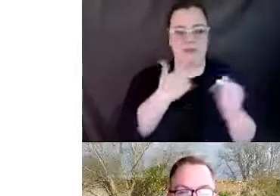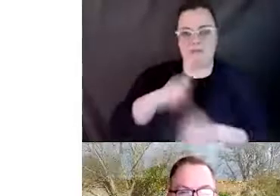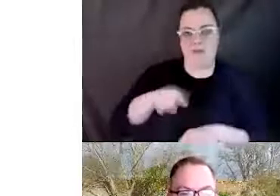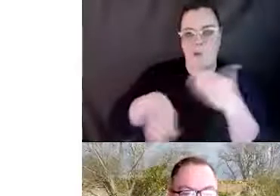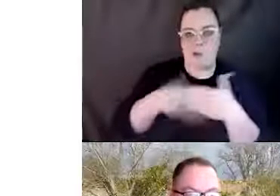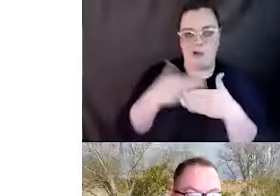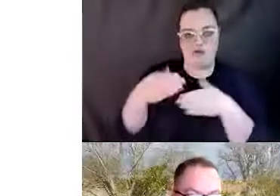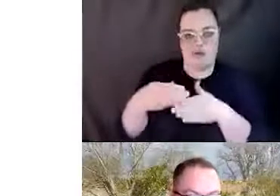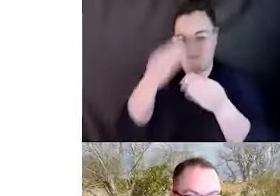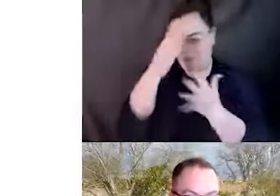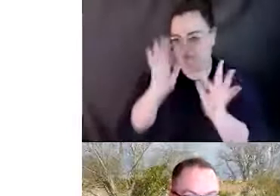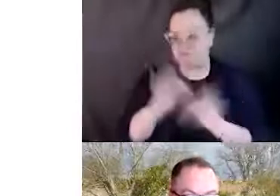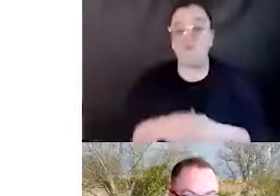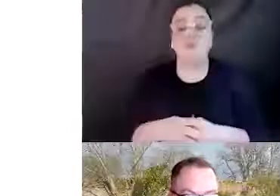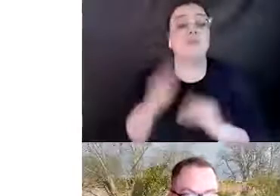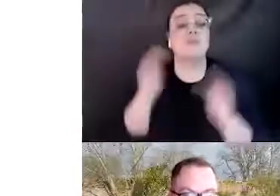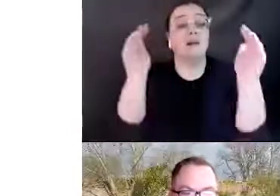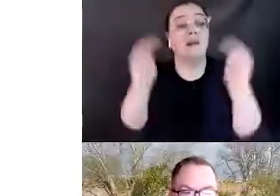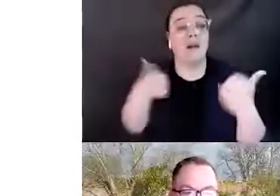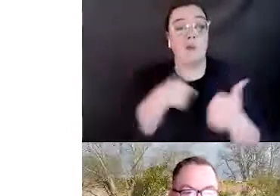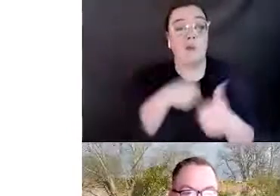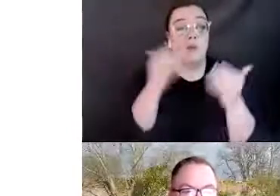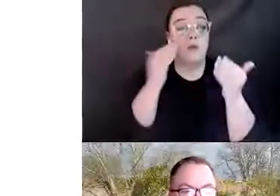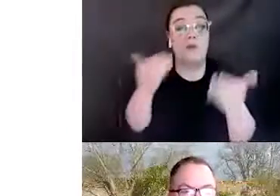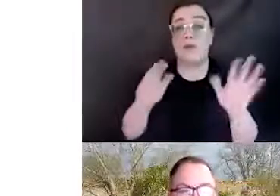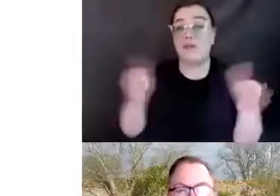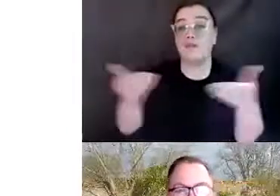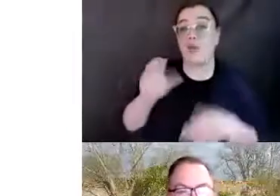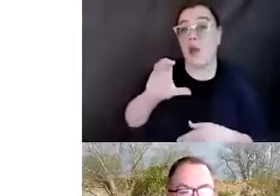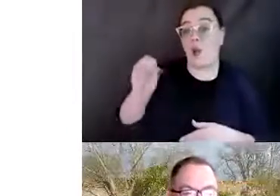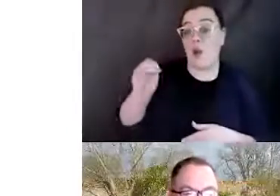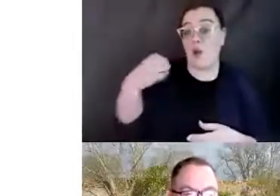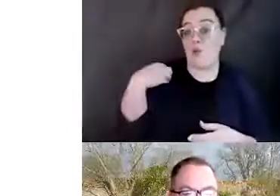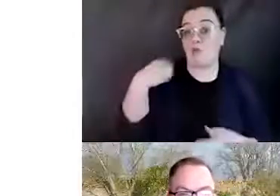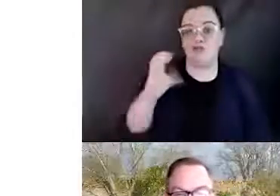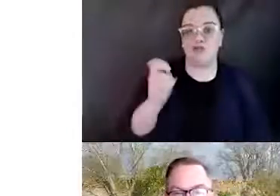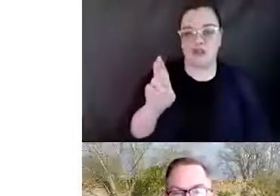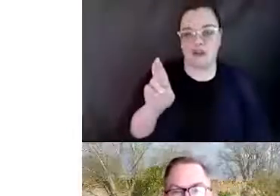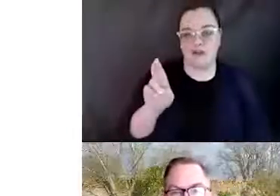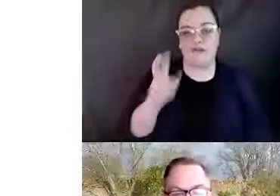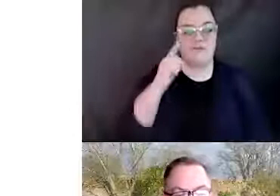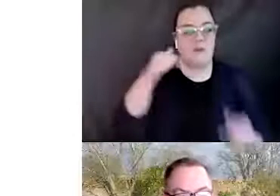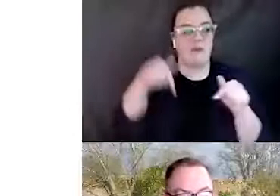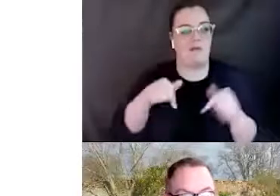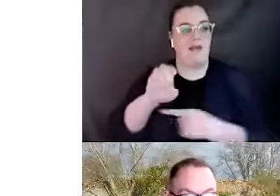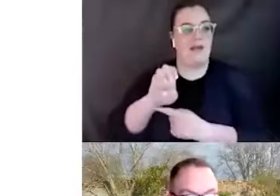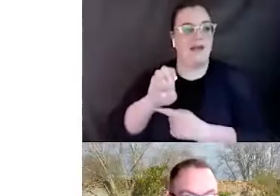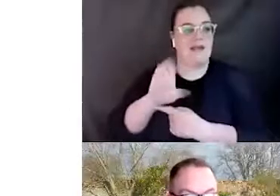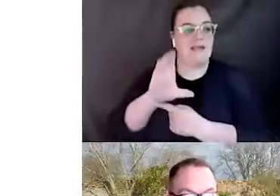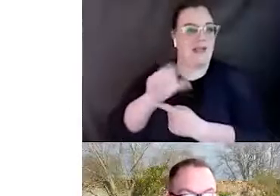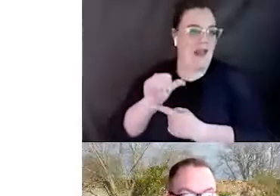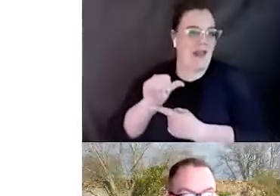that, I'd like to introduce the co-chairs of Earthquake Country Alliance for the Bay